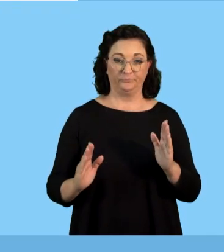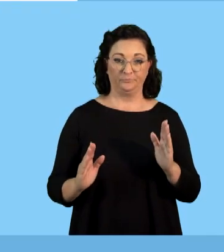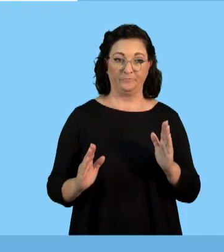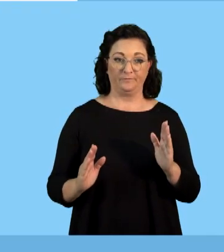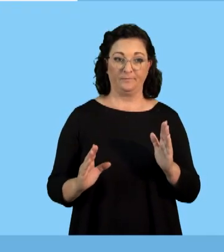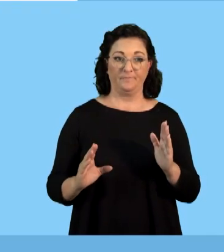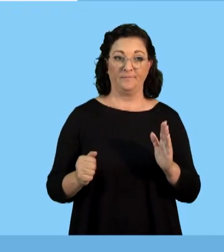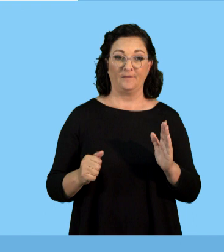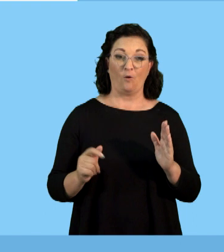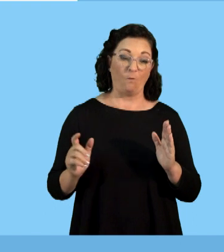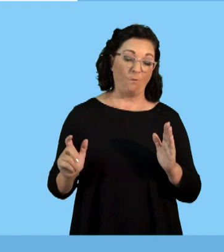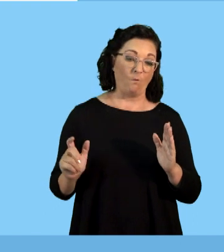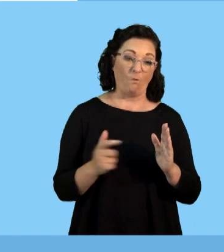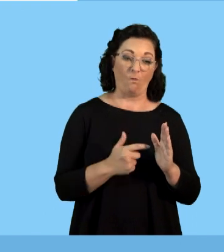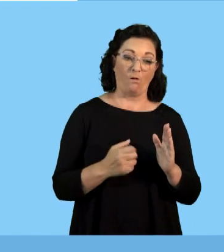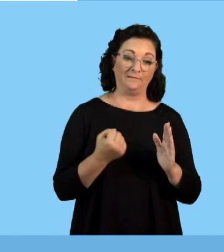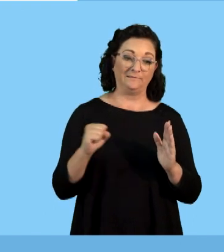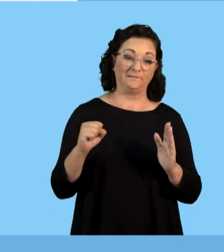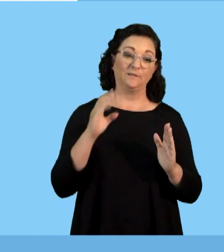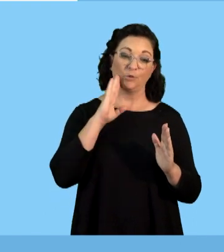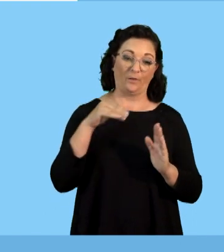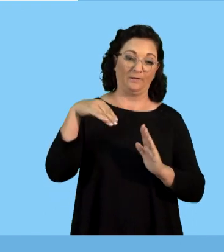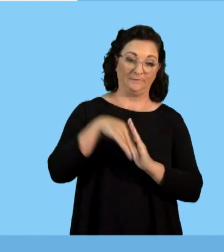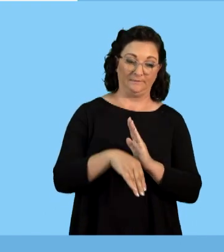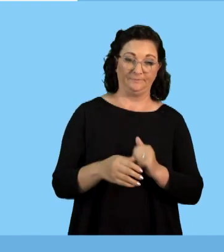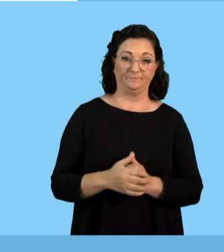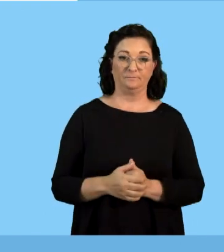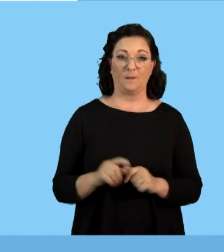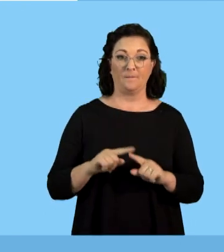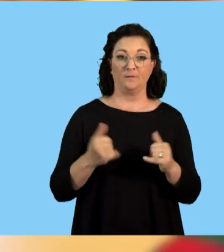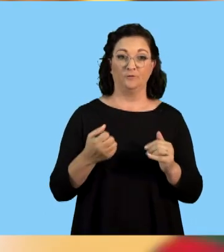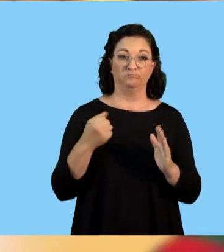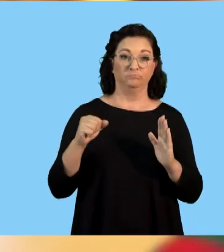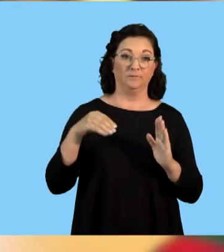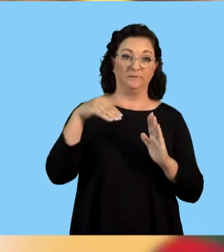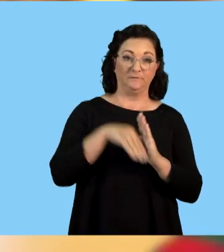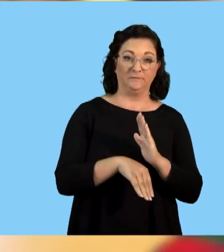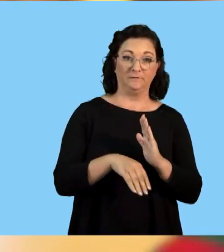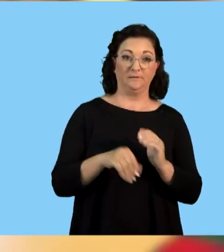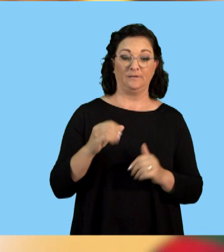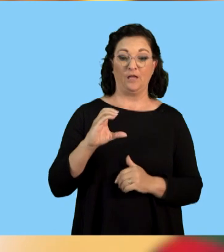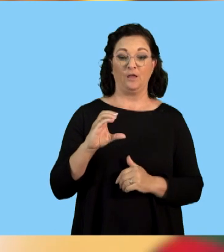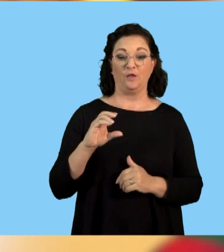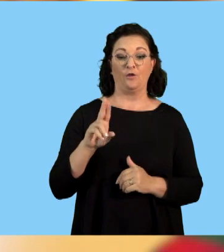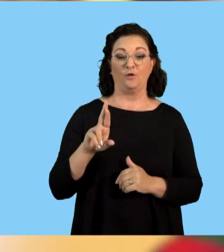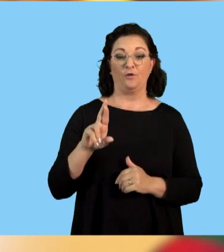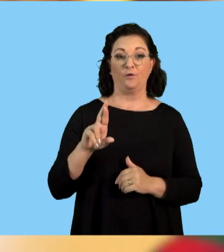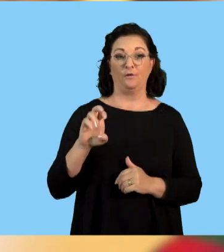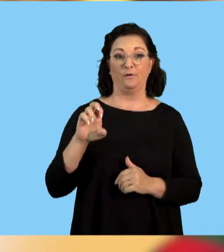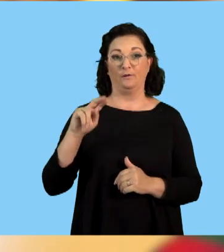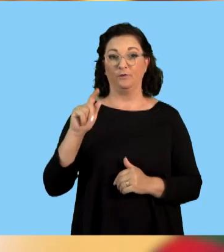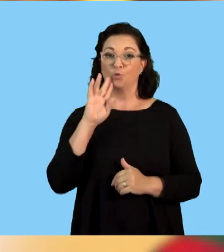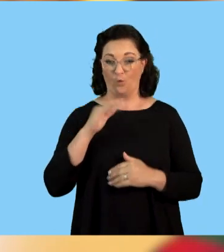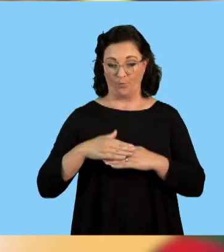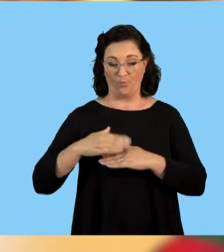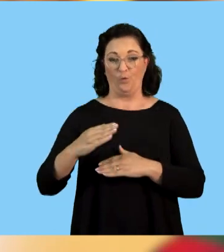parallel, overall the resistance of the circuit is going to decrease. And once the resistance decreases, the current will